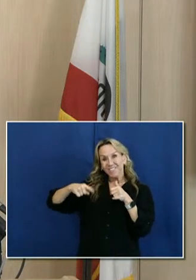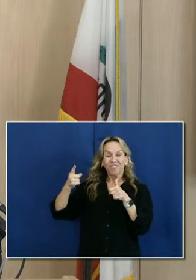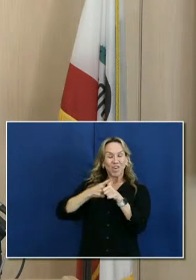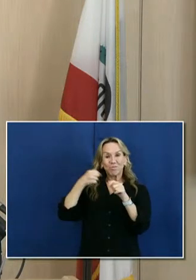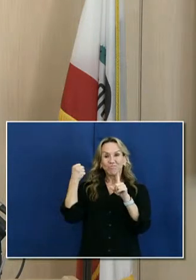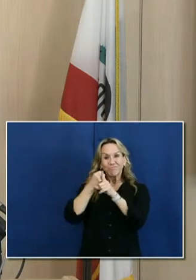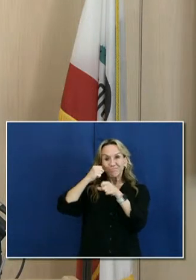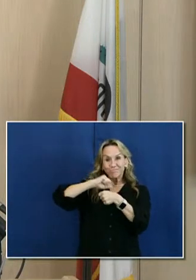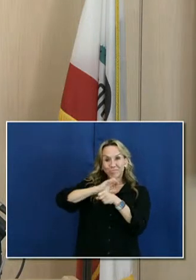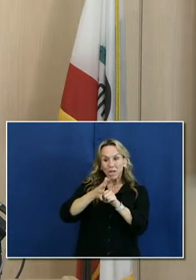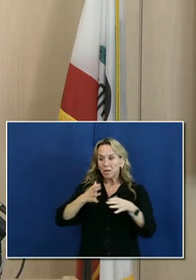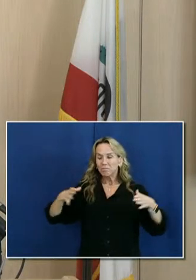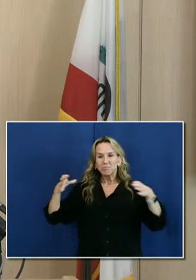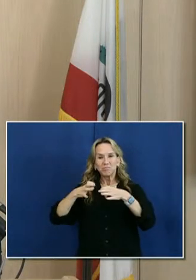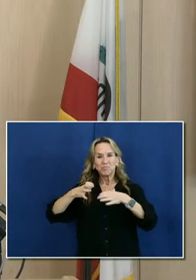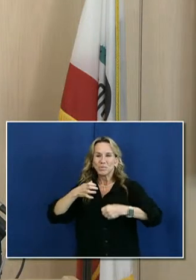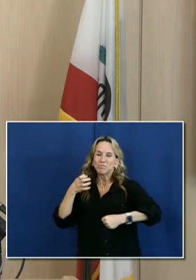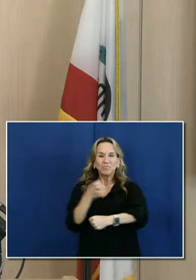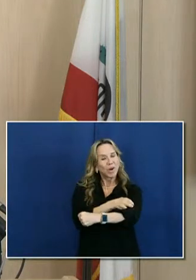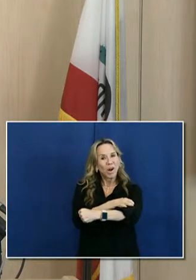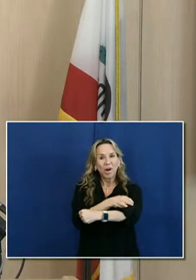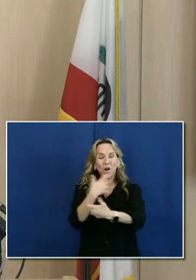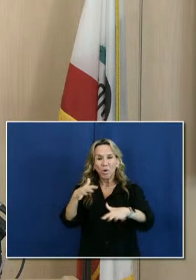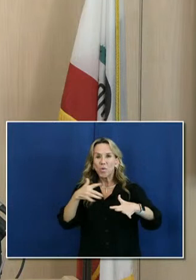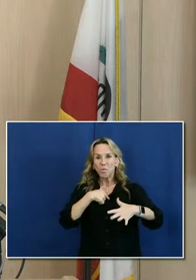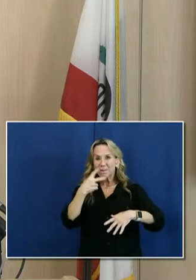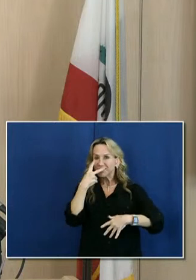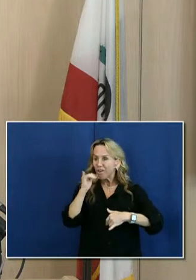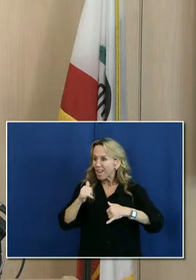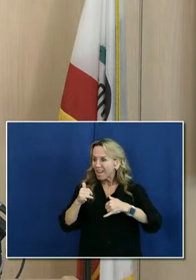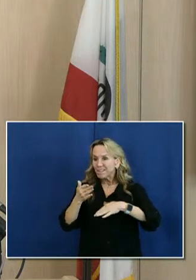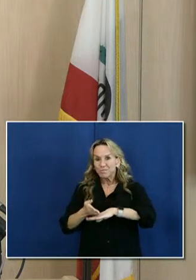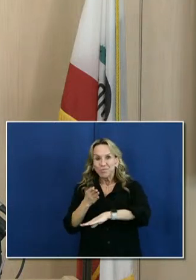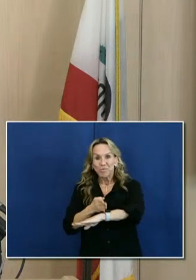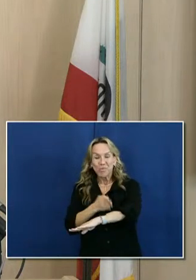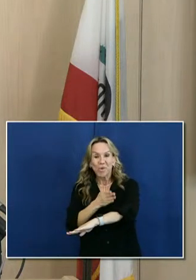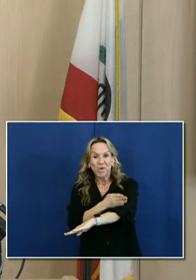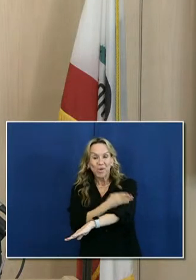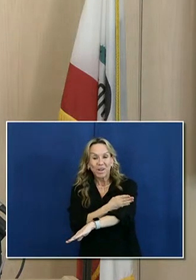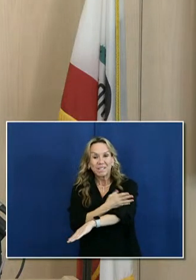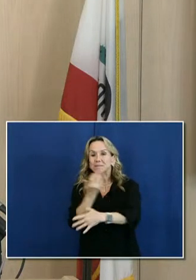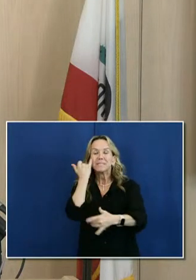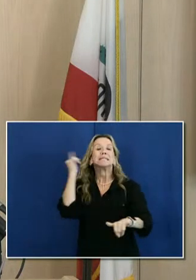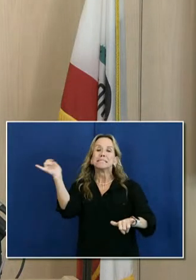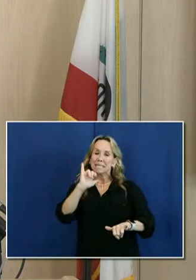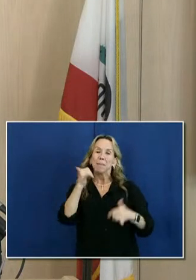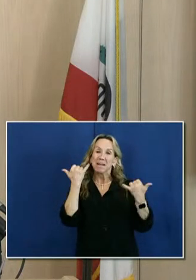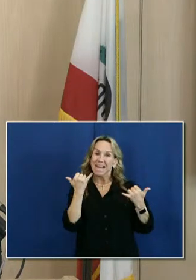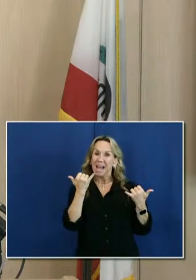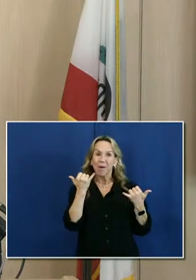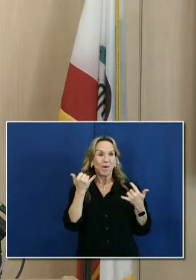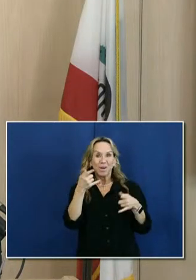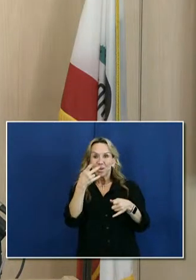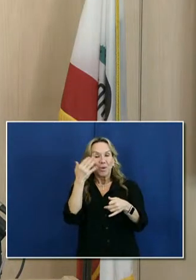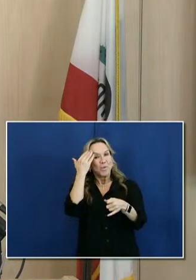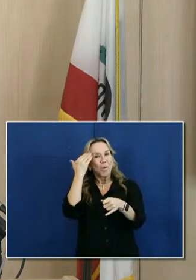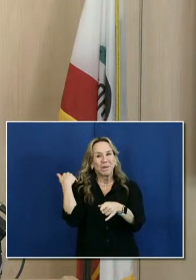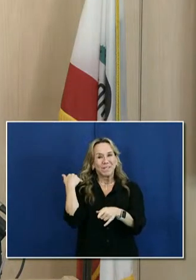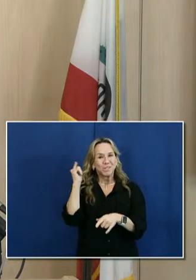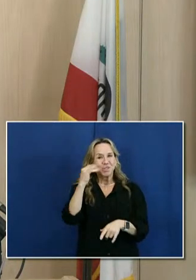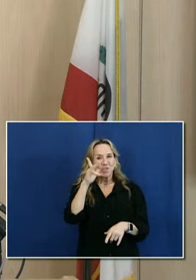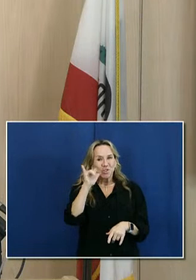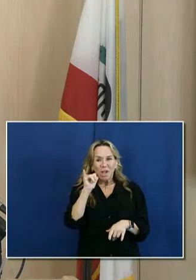where we came together and saw significant progress at the outset of this. The same spirit we summoned in July when we had a case